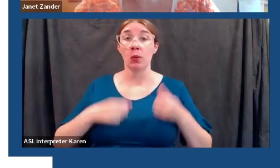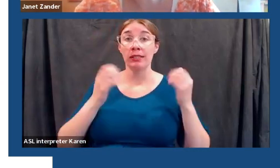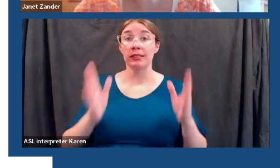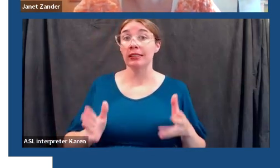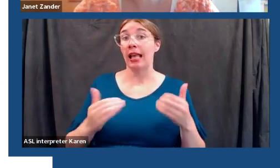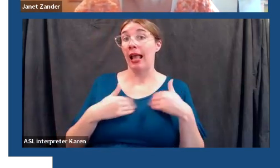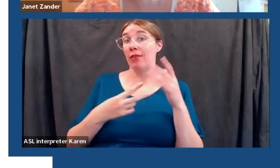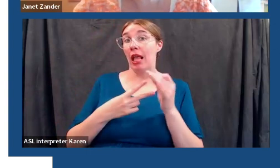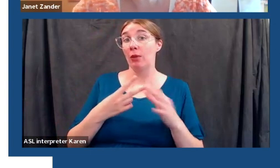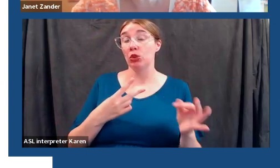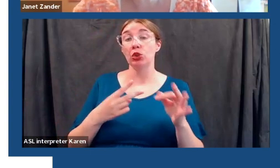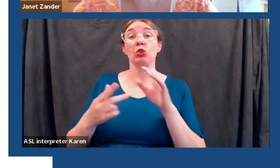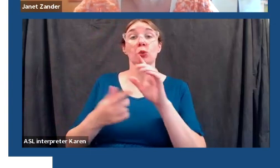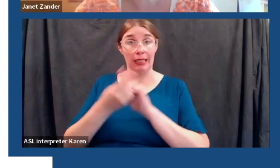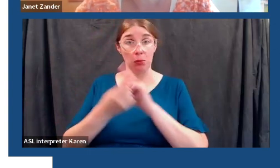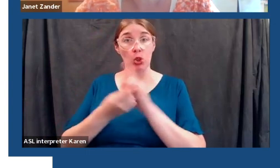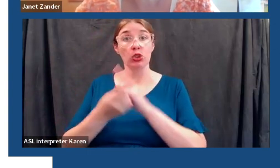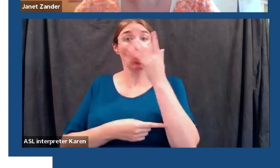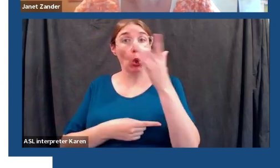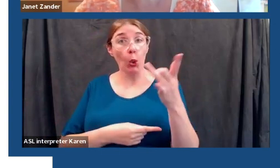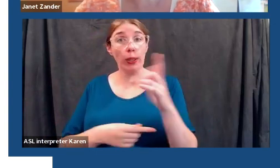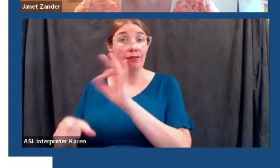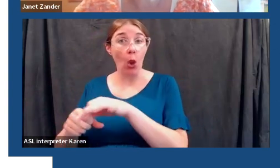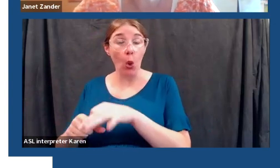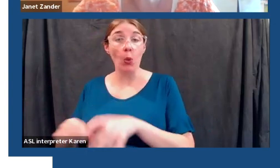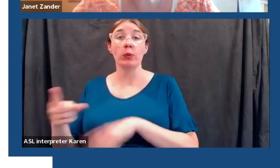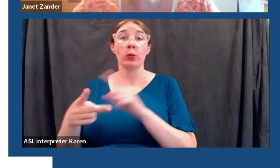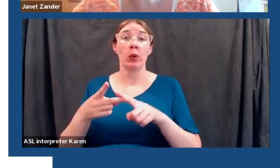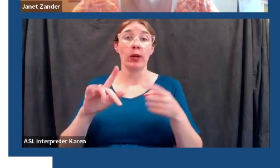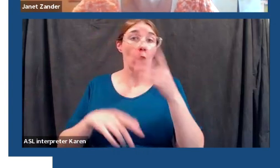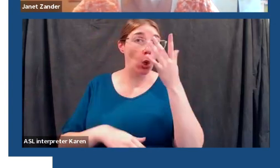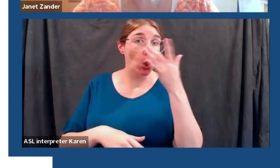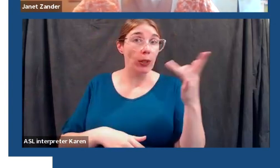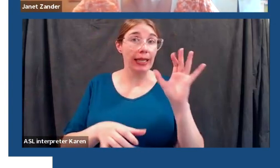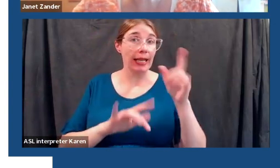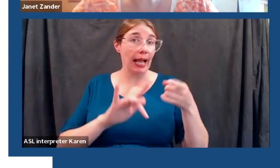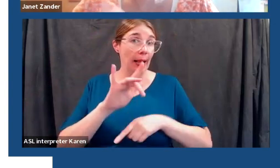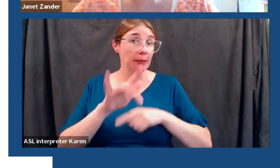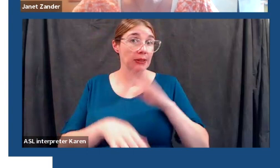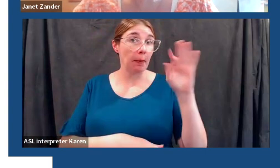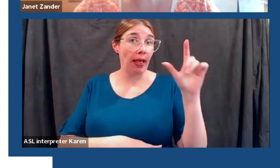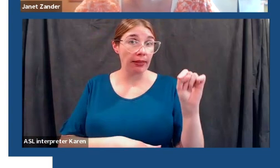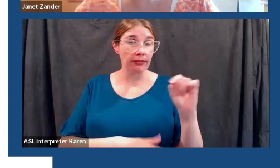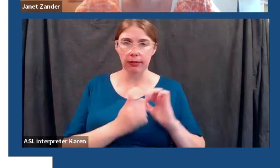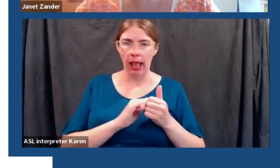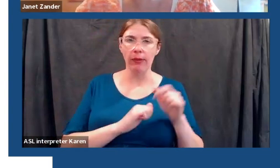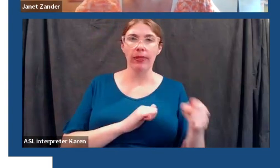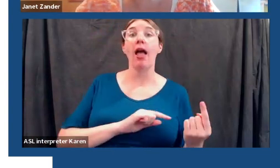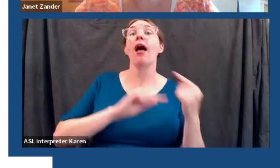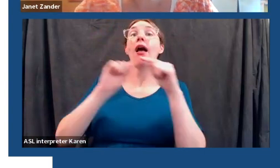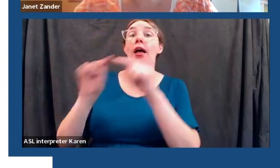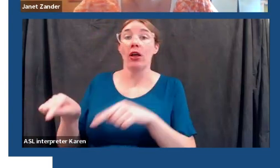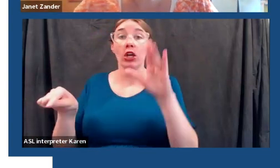or in-person absentee voting, as we call it, by meeting with the clerk in their office or a